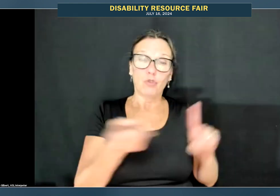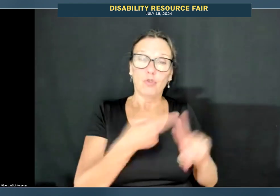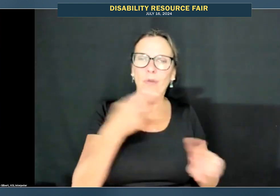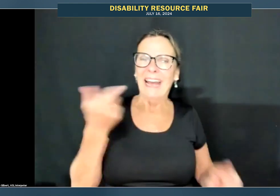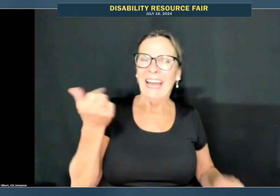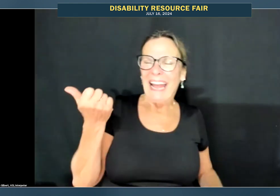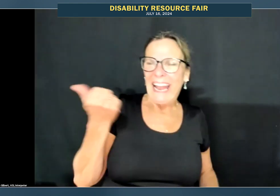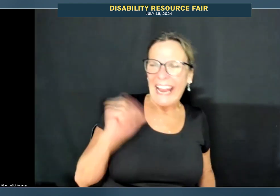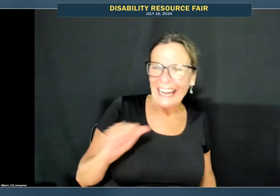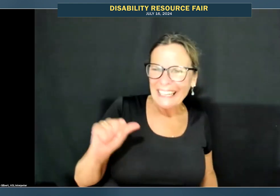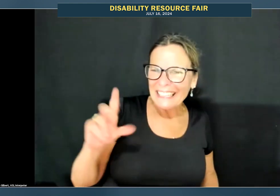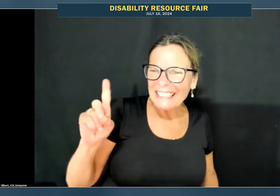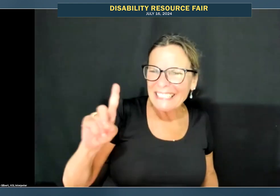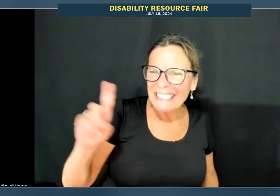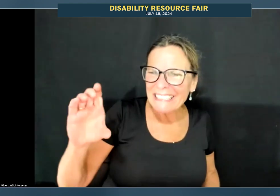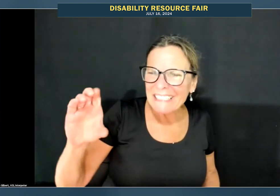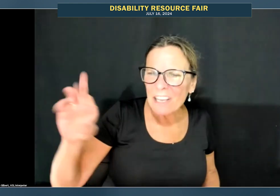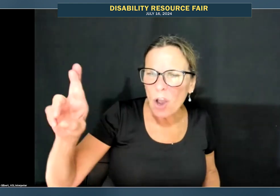is for free.